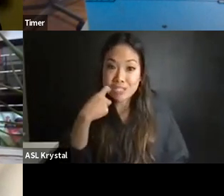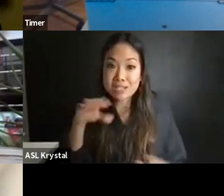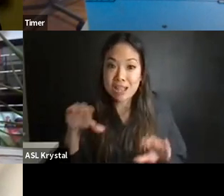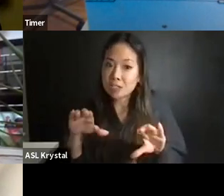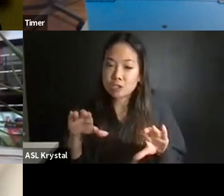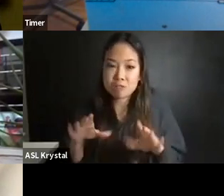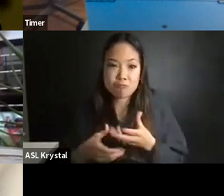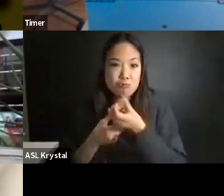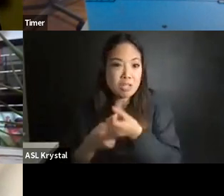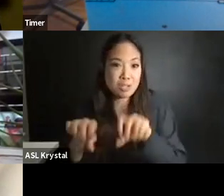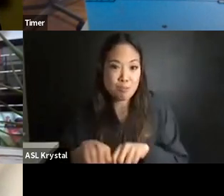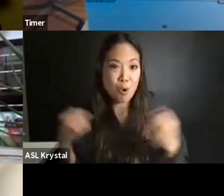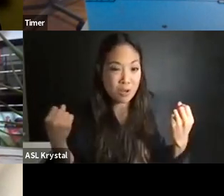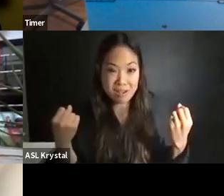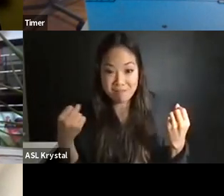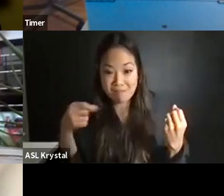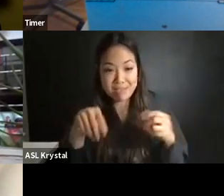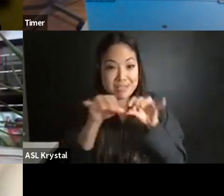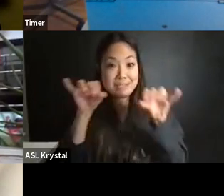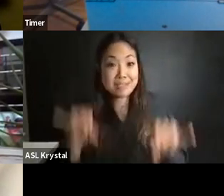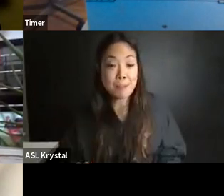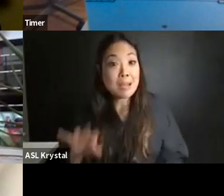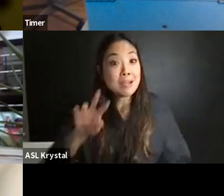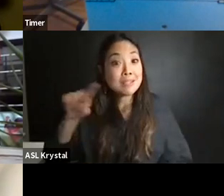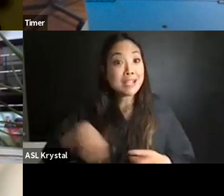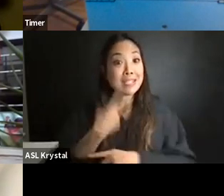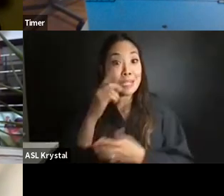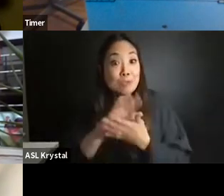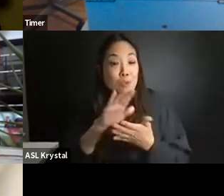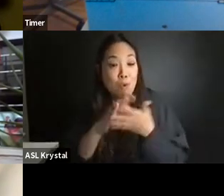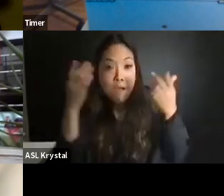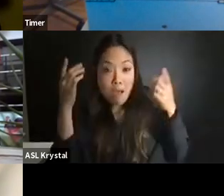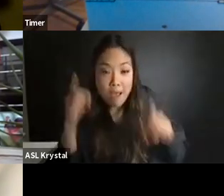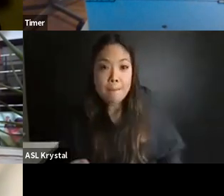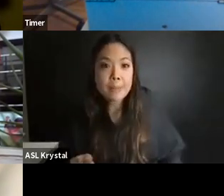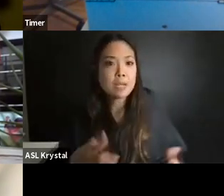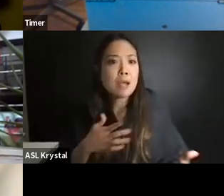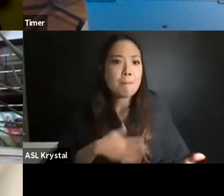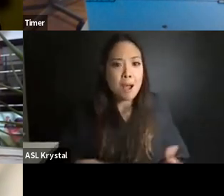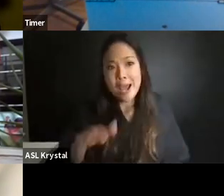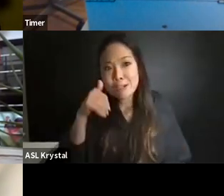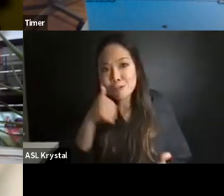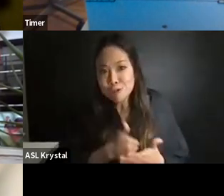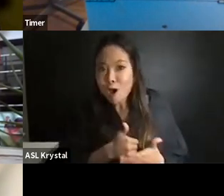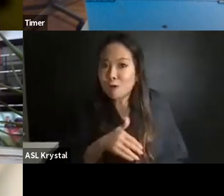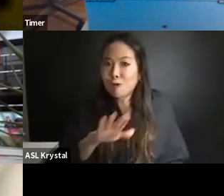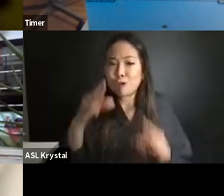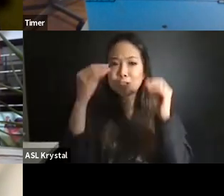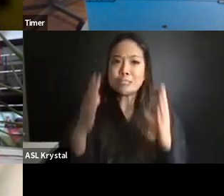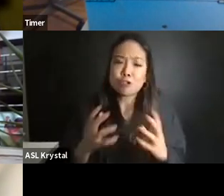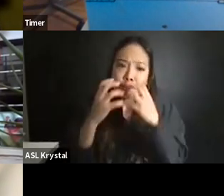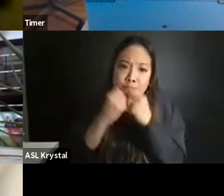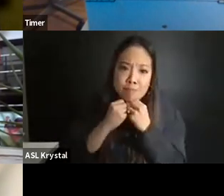system on the second day of school my daughter's much blood teacher was given notice in front of her that she was being put on